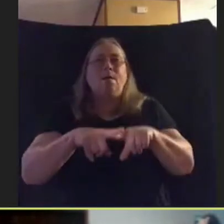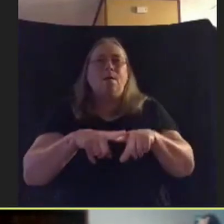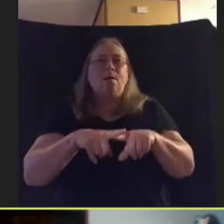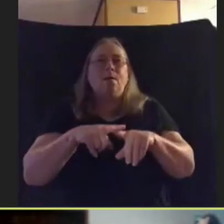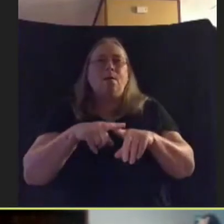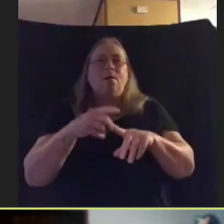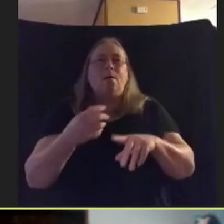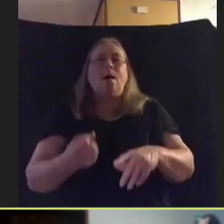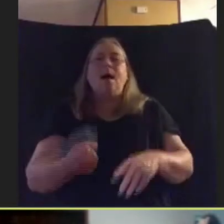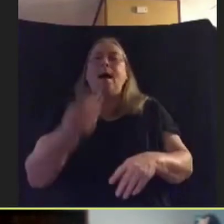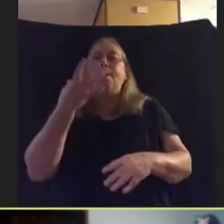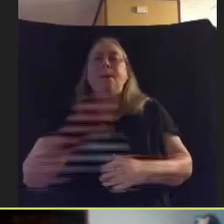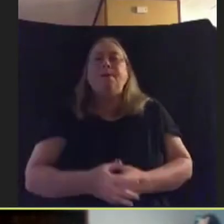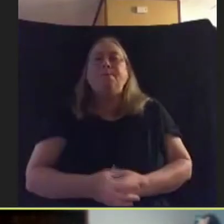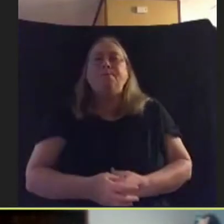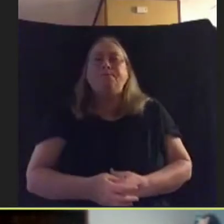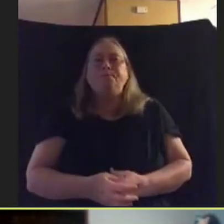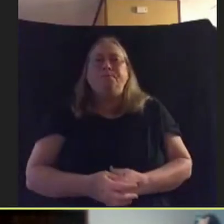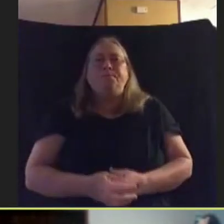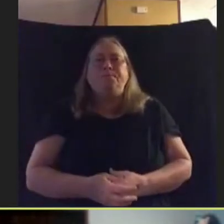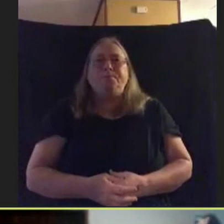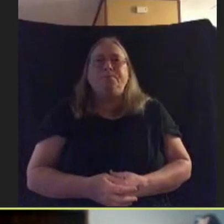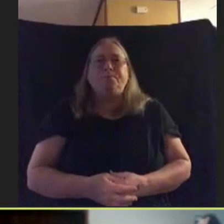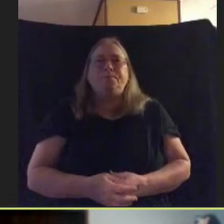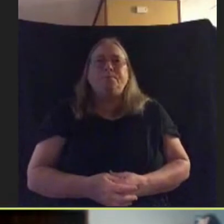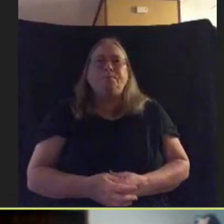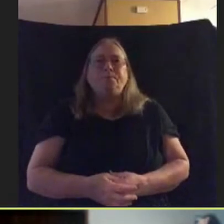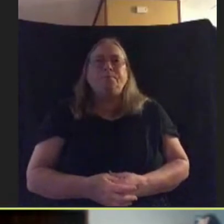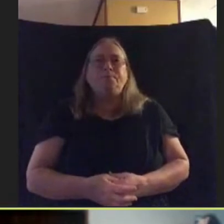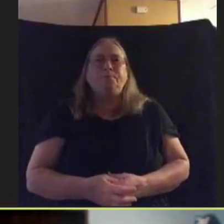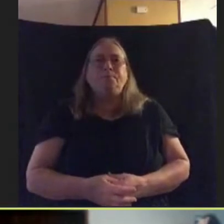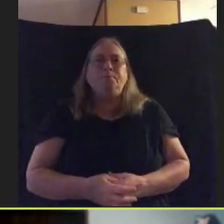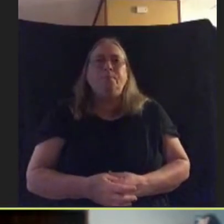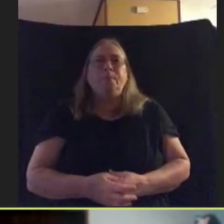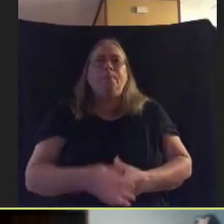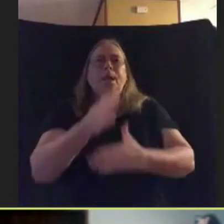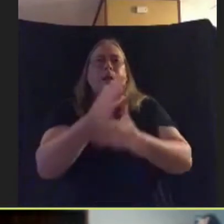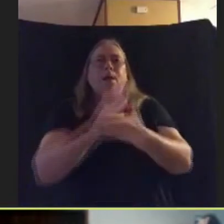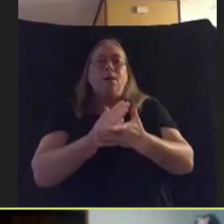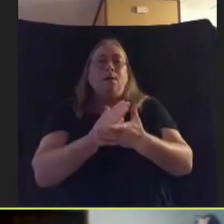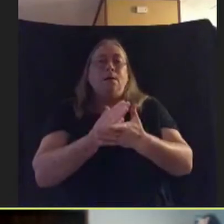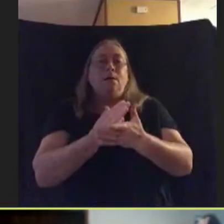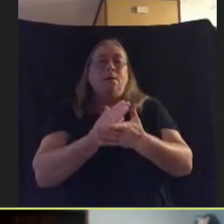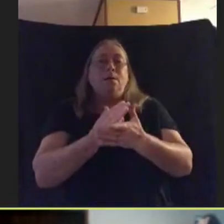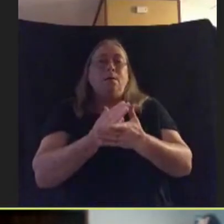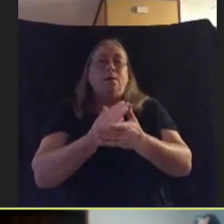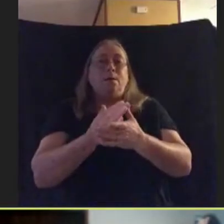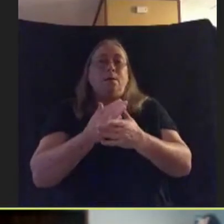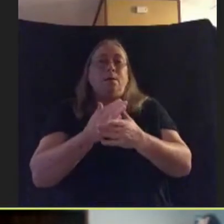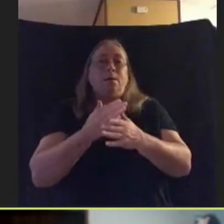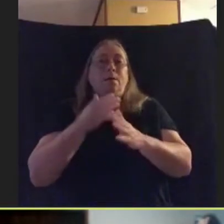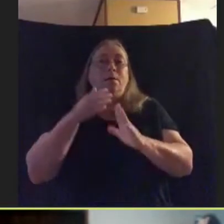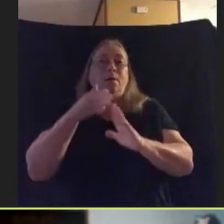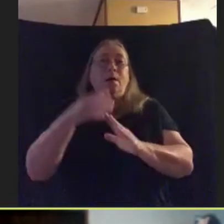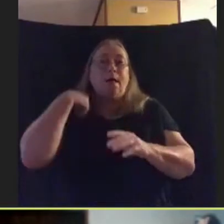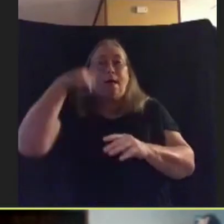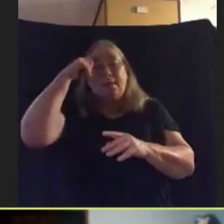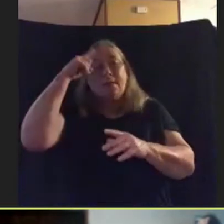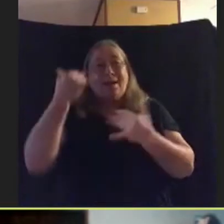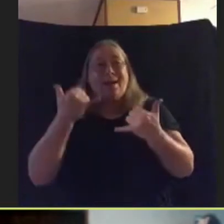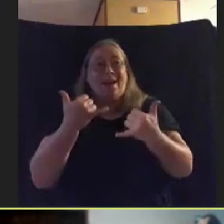burden that we're seeing. And I think some of the declines that we've seen, I think we're getting past the holidays